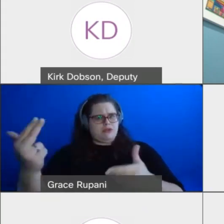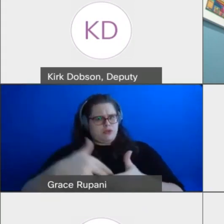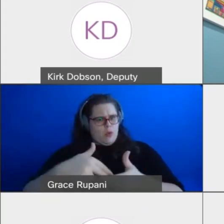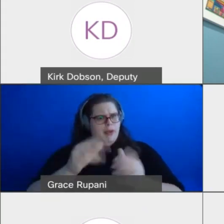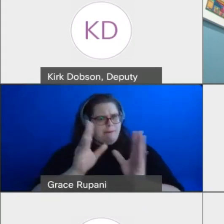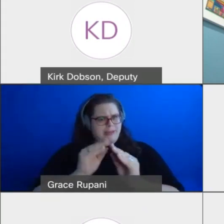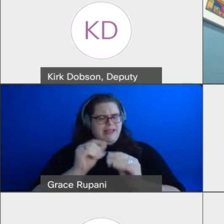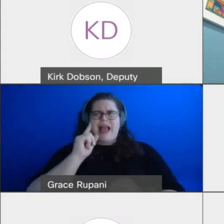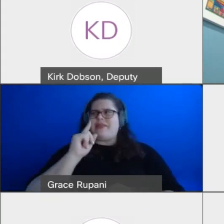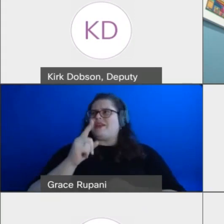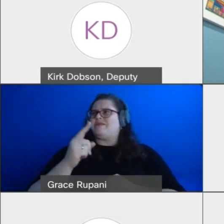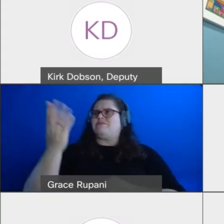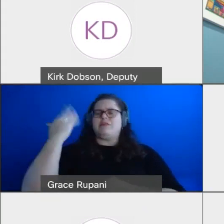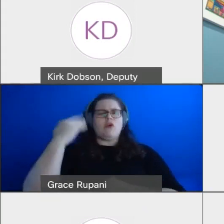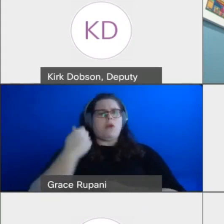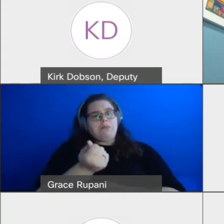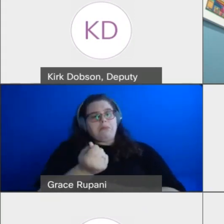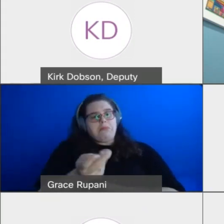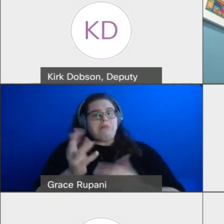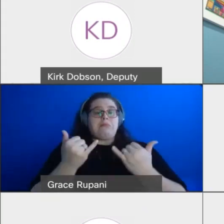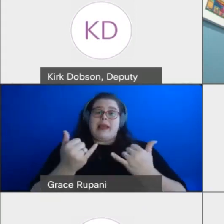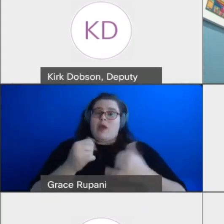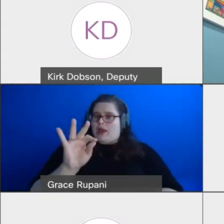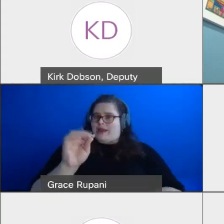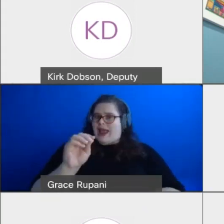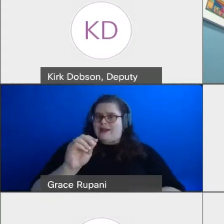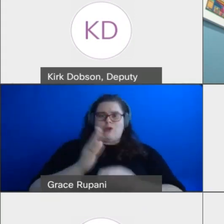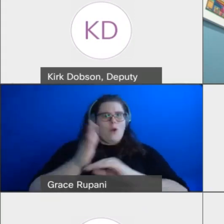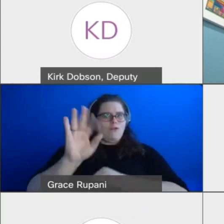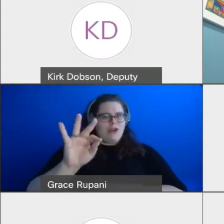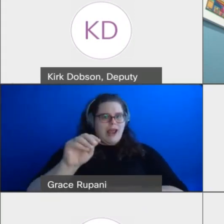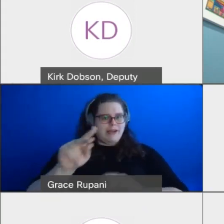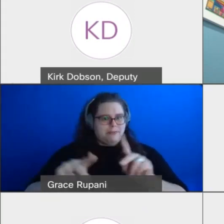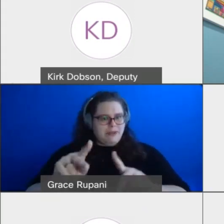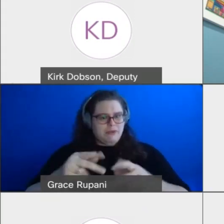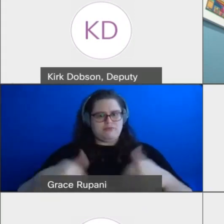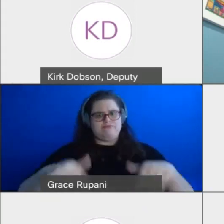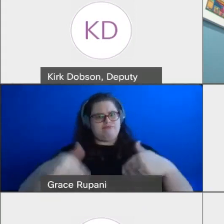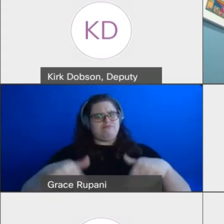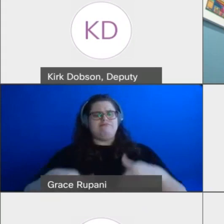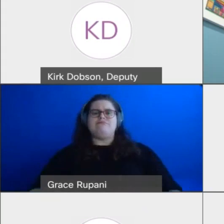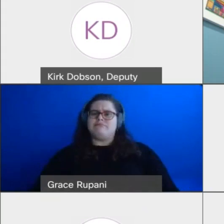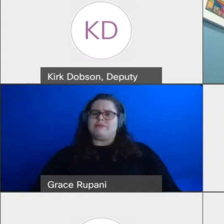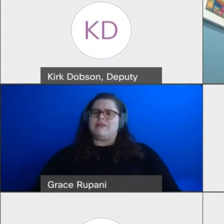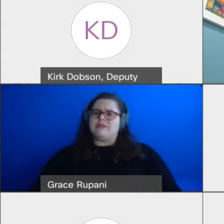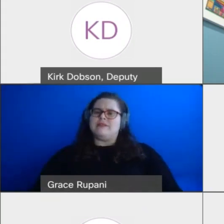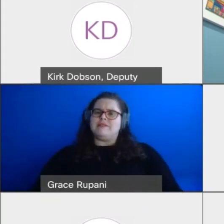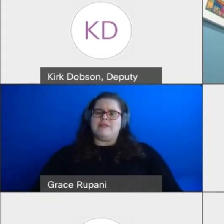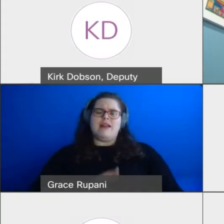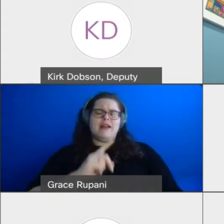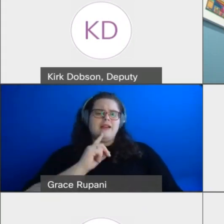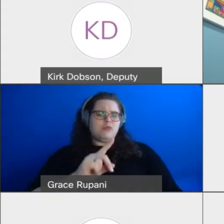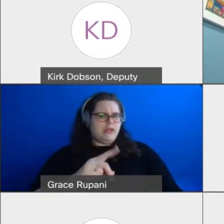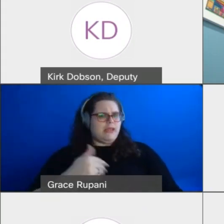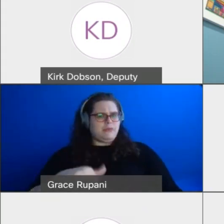than they used to have. I'm really impressed with some of the advances we're seeing with people's capacity to